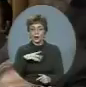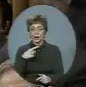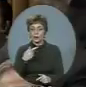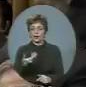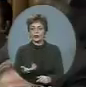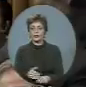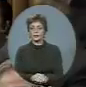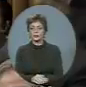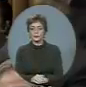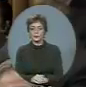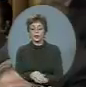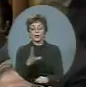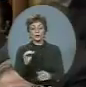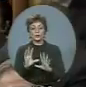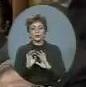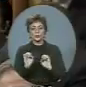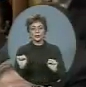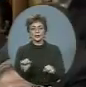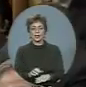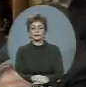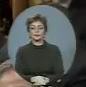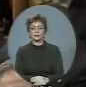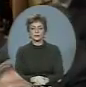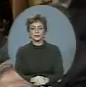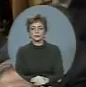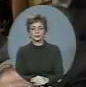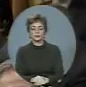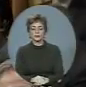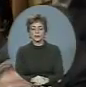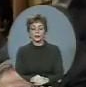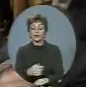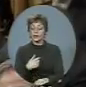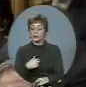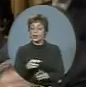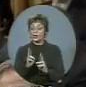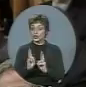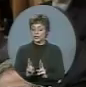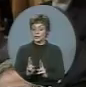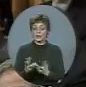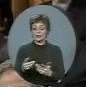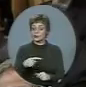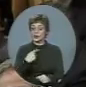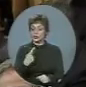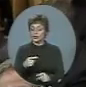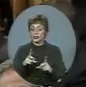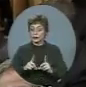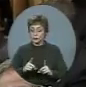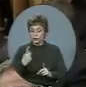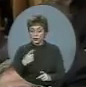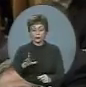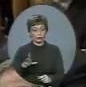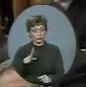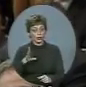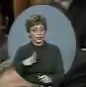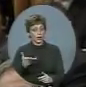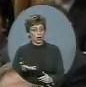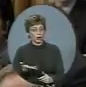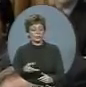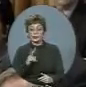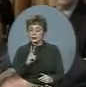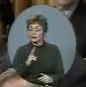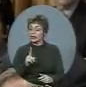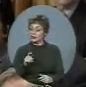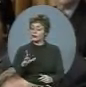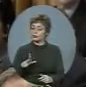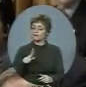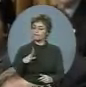smear. I respect what the honourable member said about decorum. It would be nice to have a little bit in the House so that we could deal with these issues. But it's a